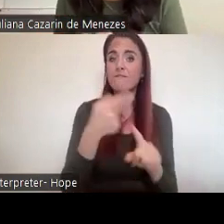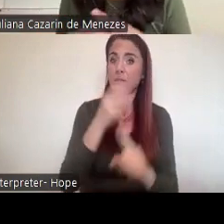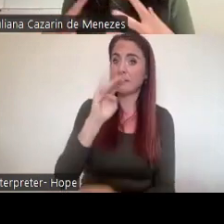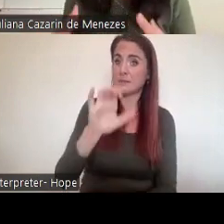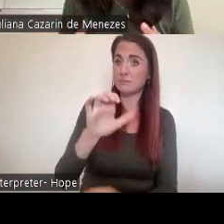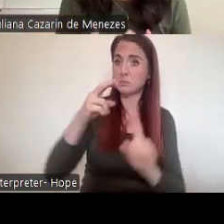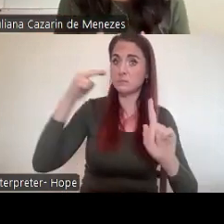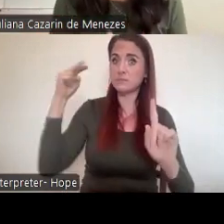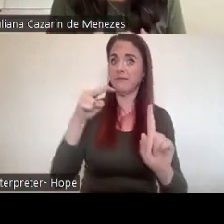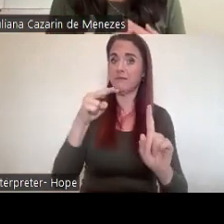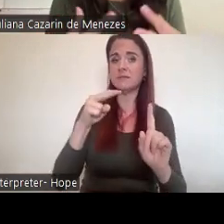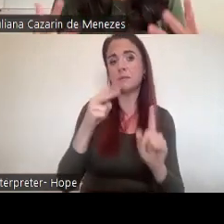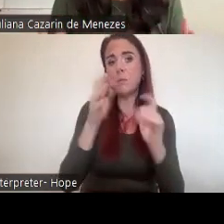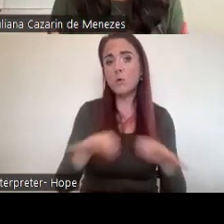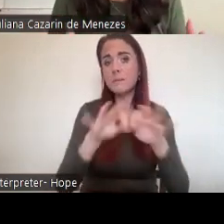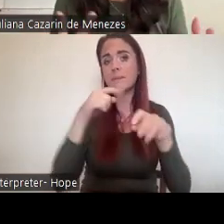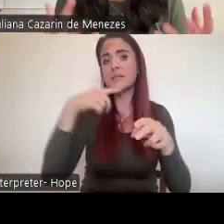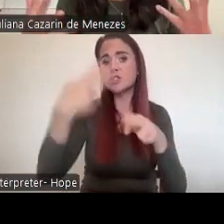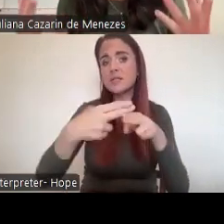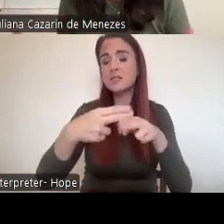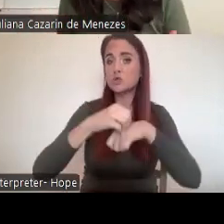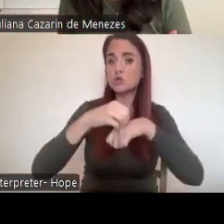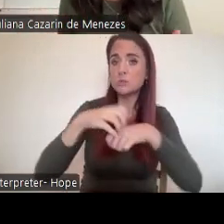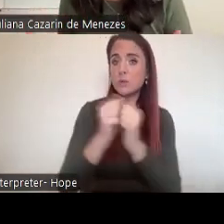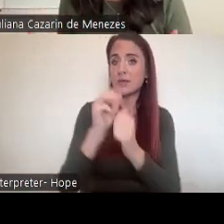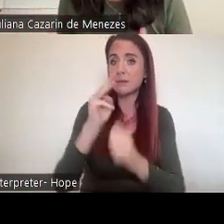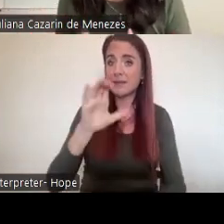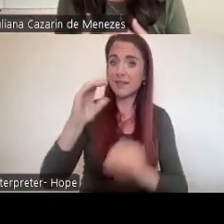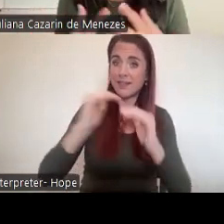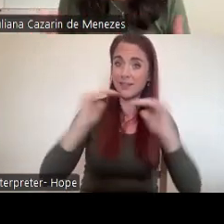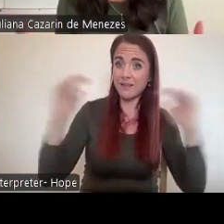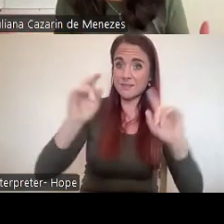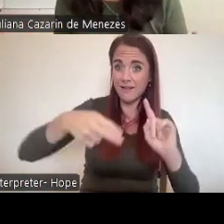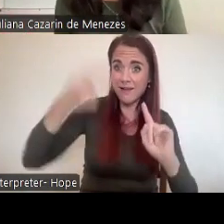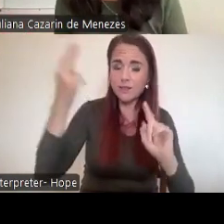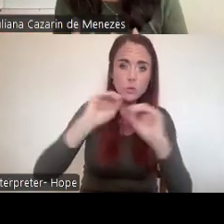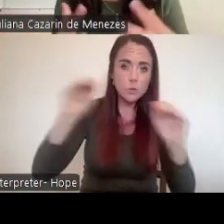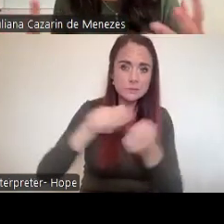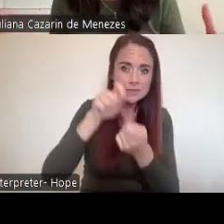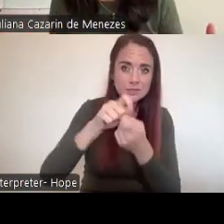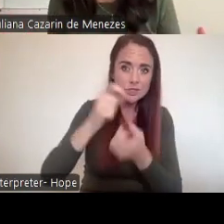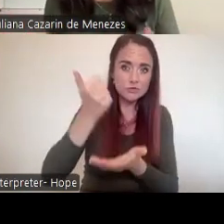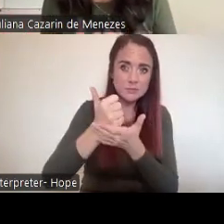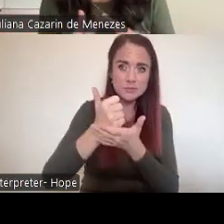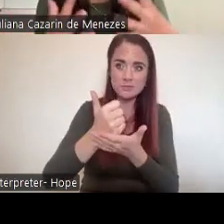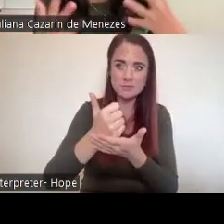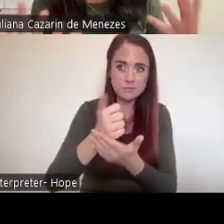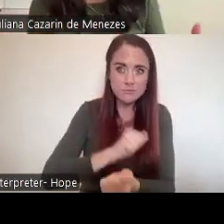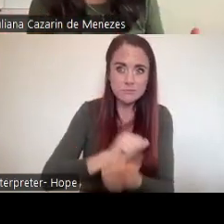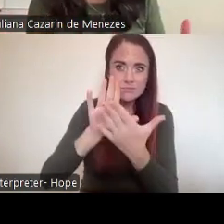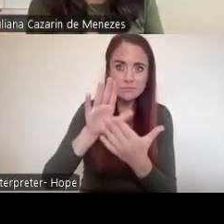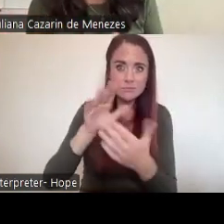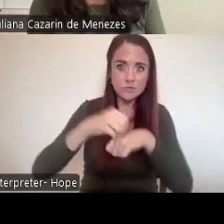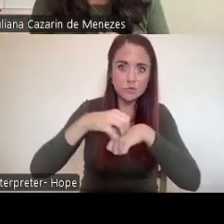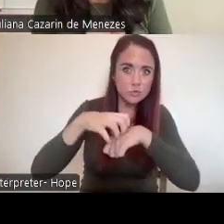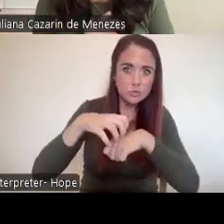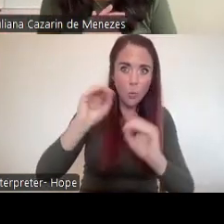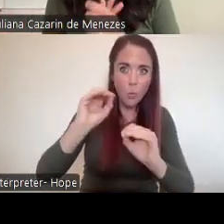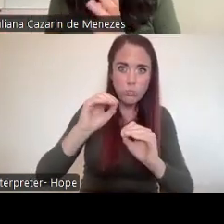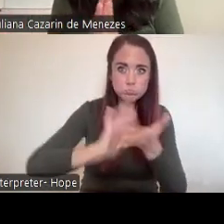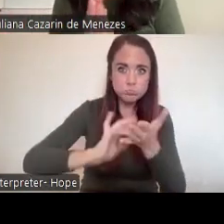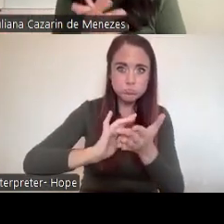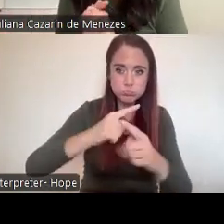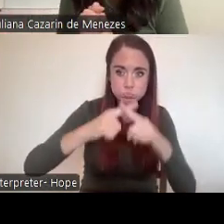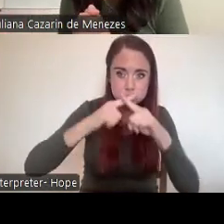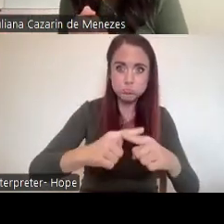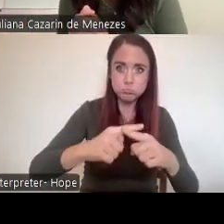high MYC levels, there's no specific treatment to address these tumors. There's no drug targeting directly MYC.